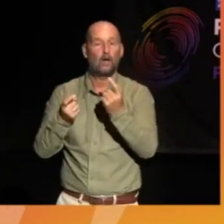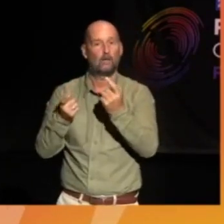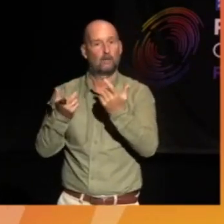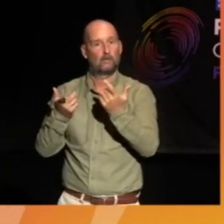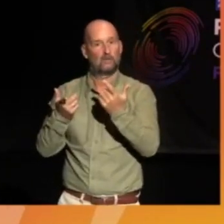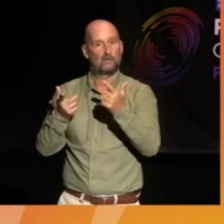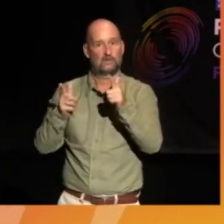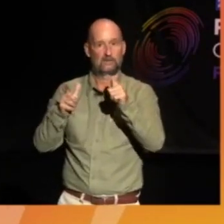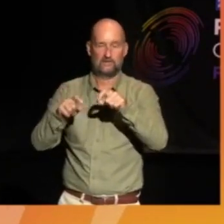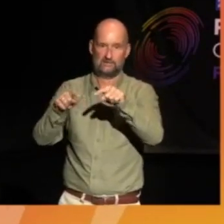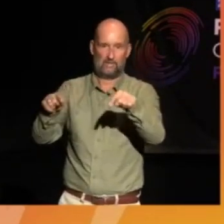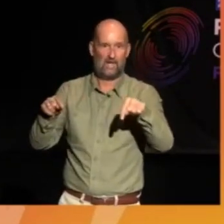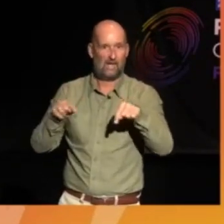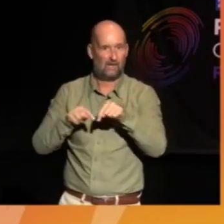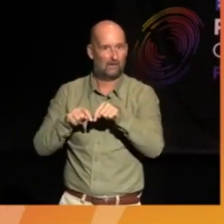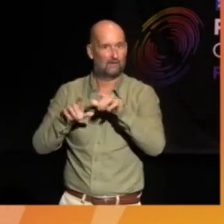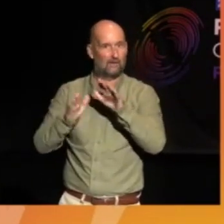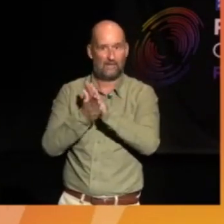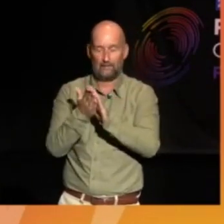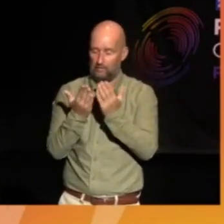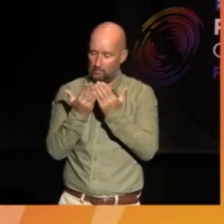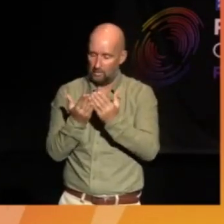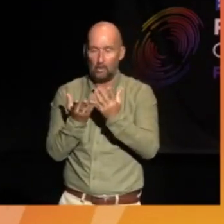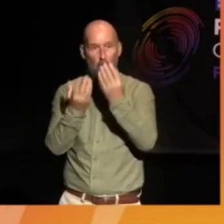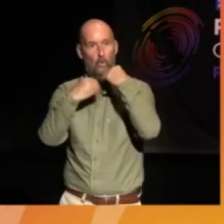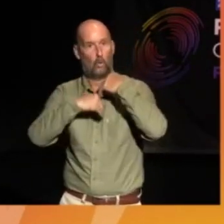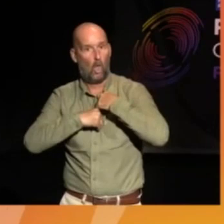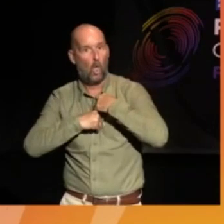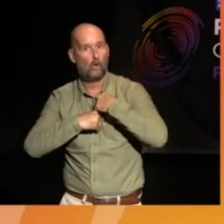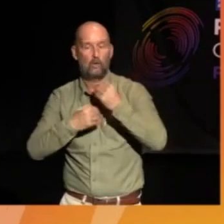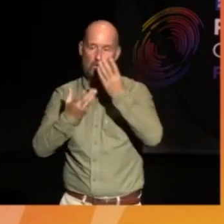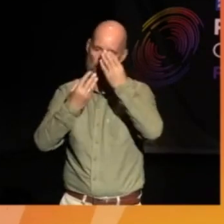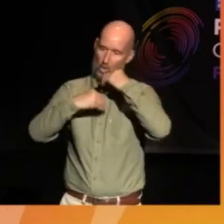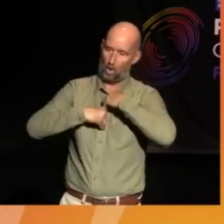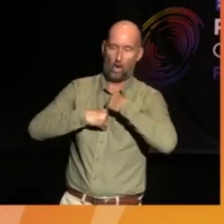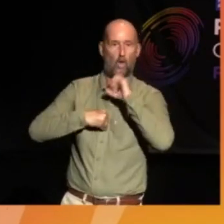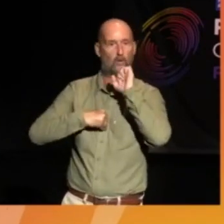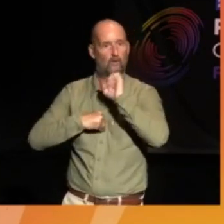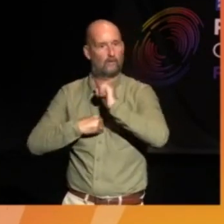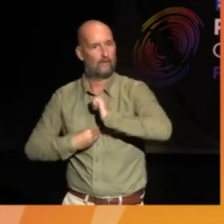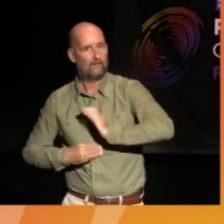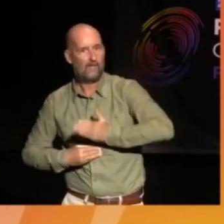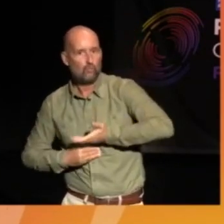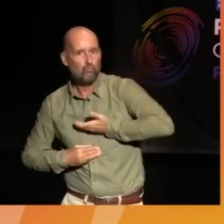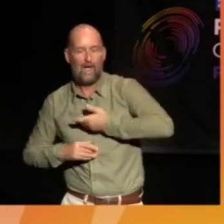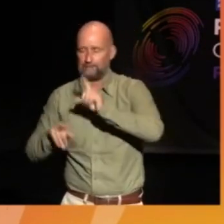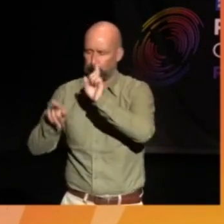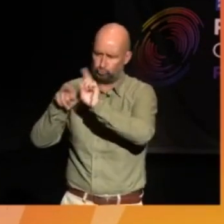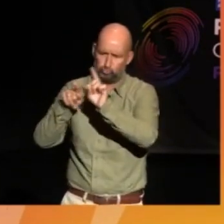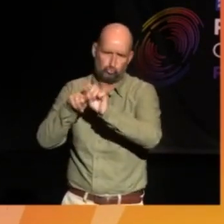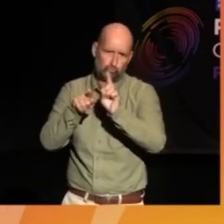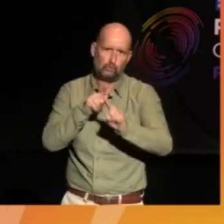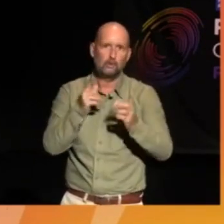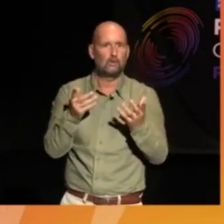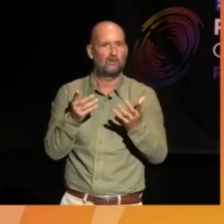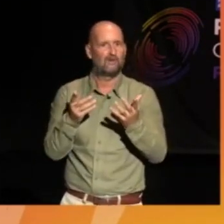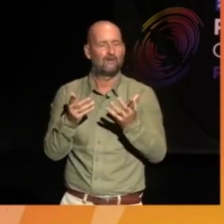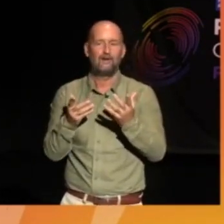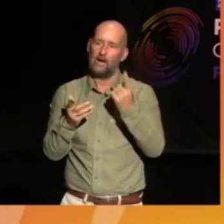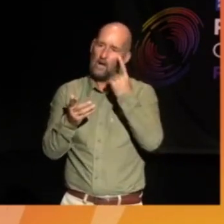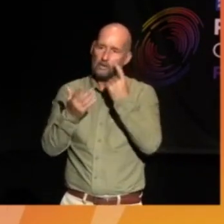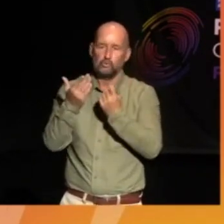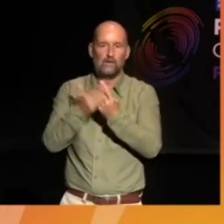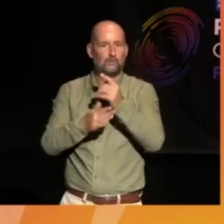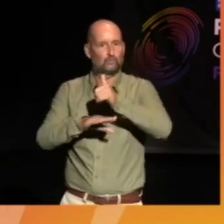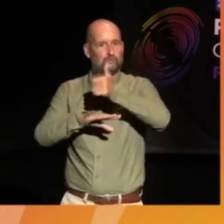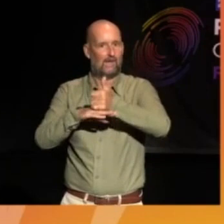and live their childhood, learn about the freedom, learn about their rights, and get a chance to get